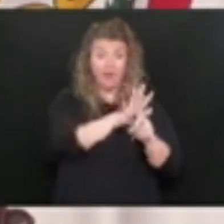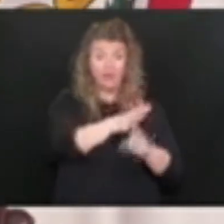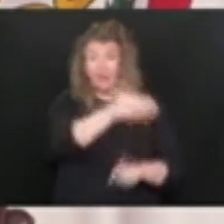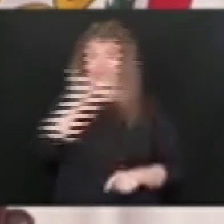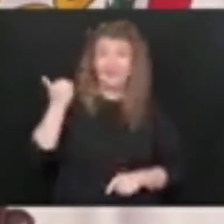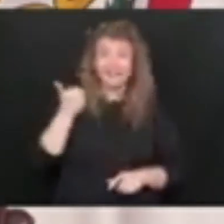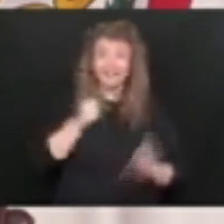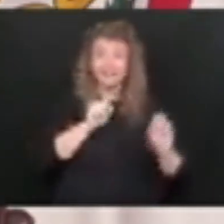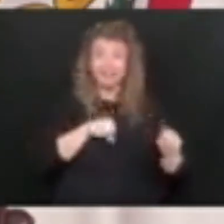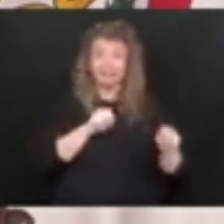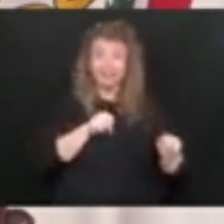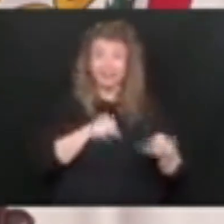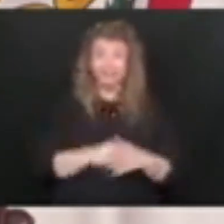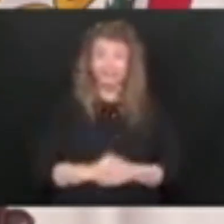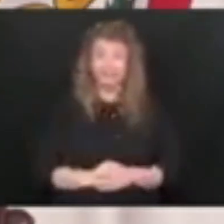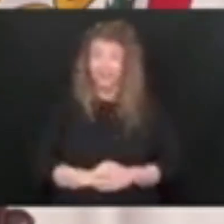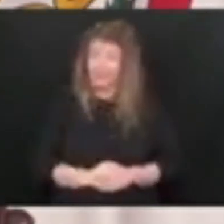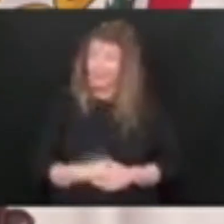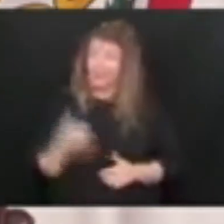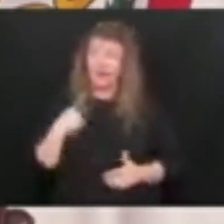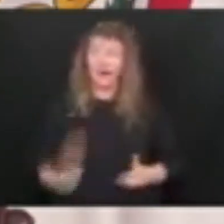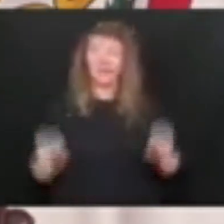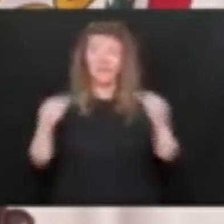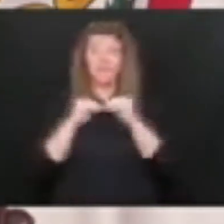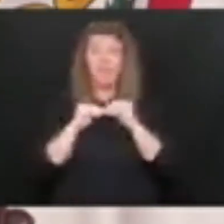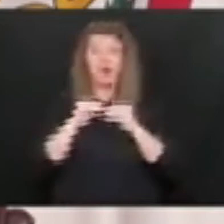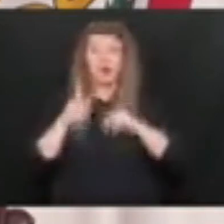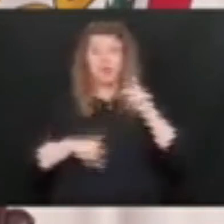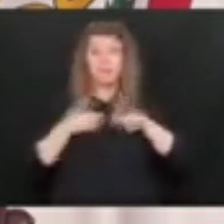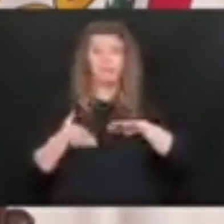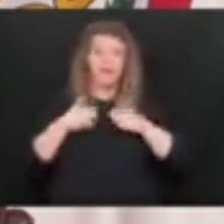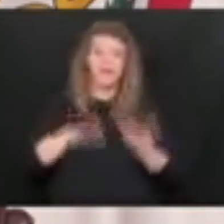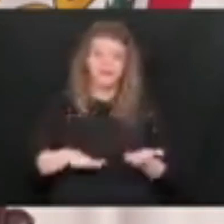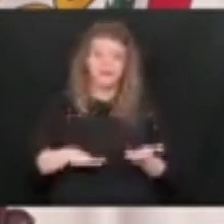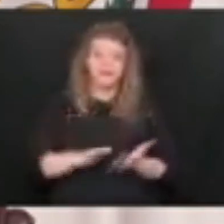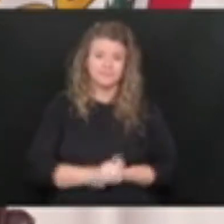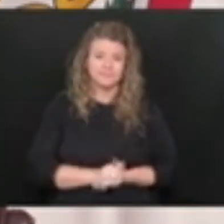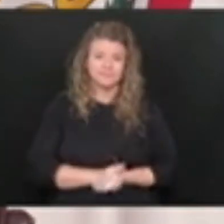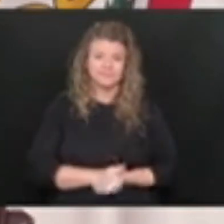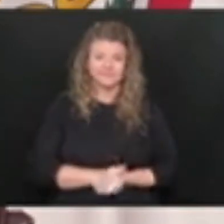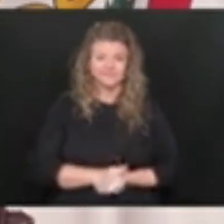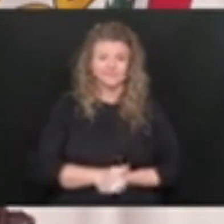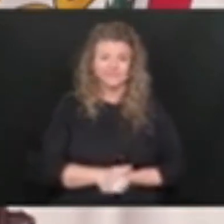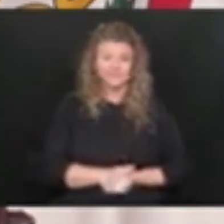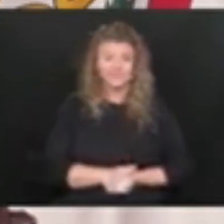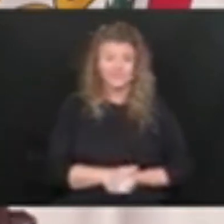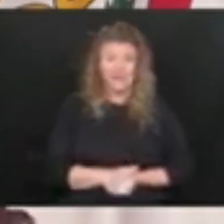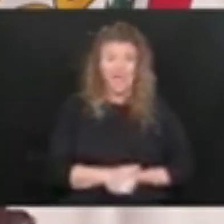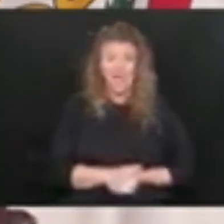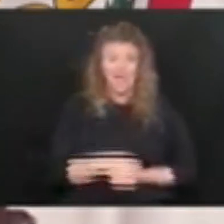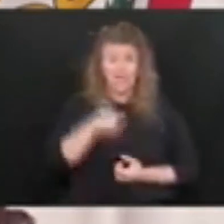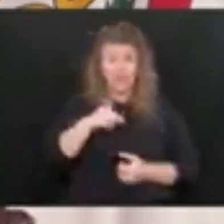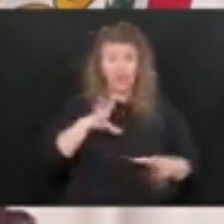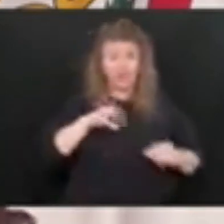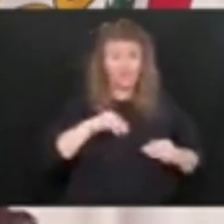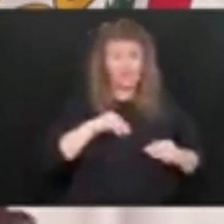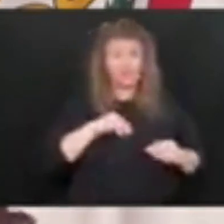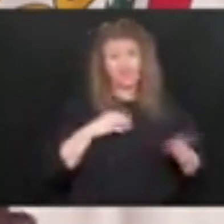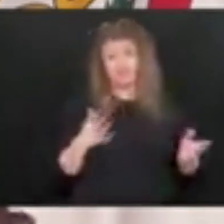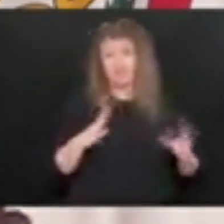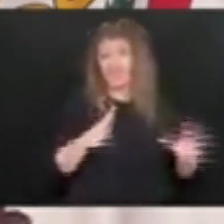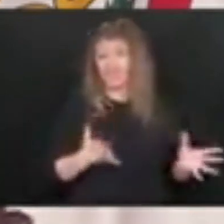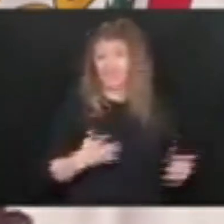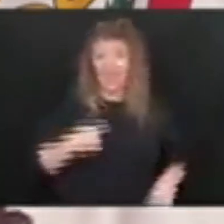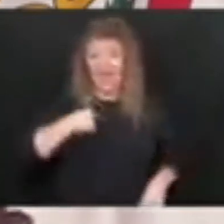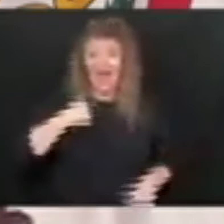possible, we're going to have a bunch more people die. Now if you can stand that, fine. I can't. I